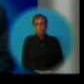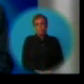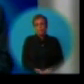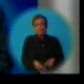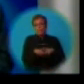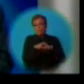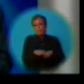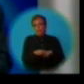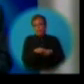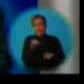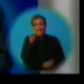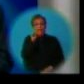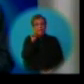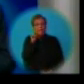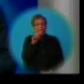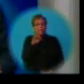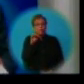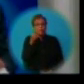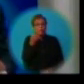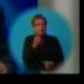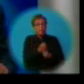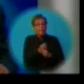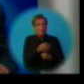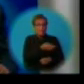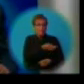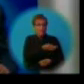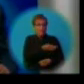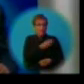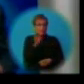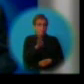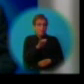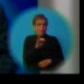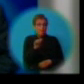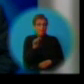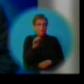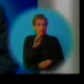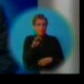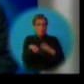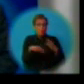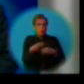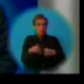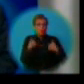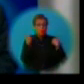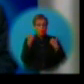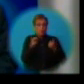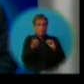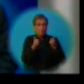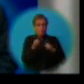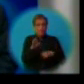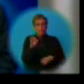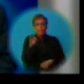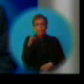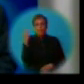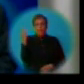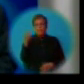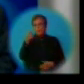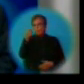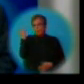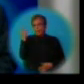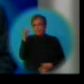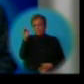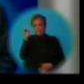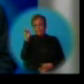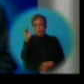all up to Akila Jones now to get a medal for Barbados at the IAAF Youth World Championships in France. That's because